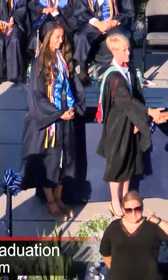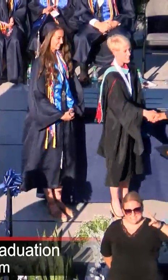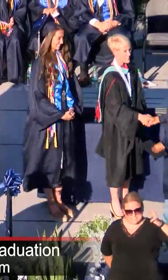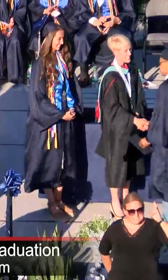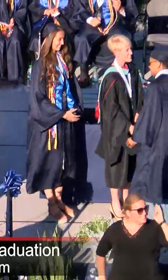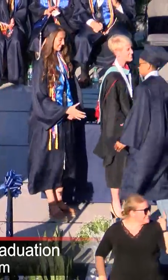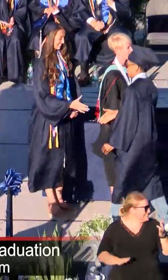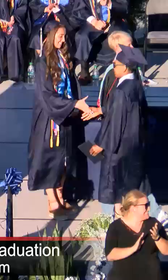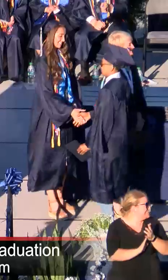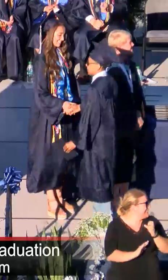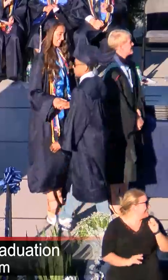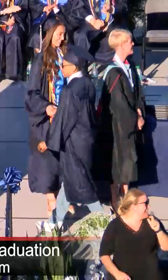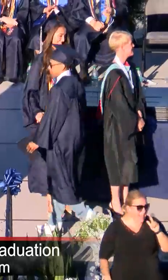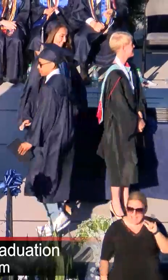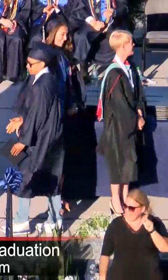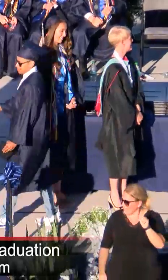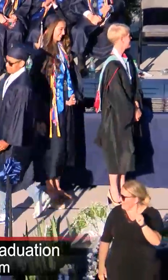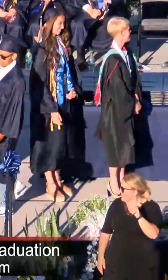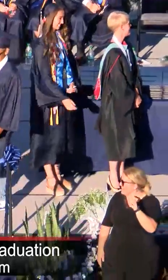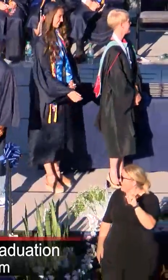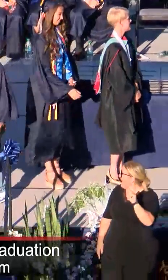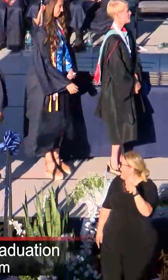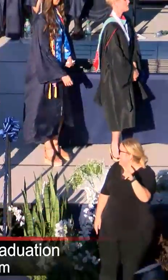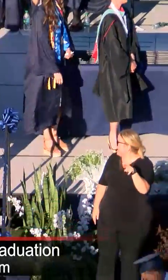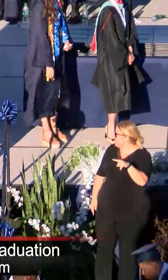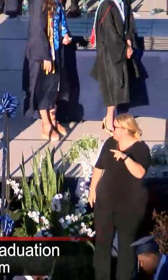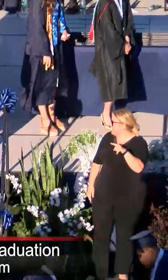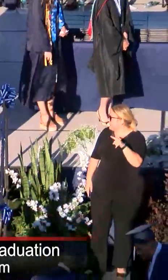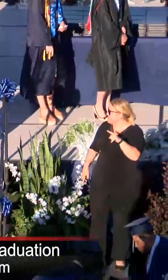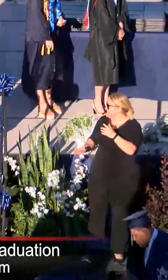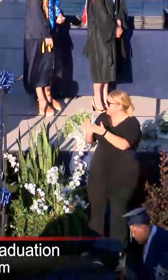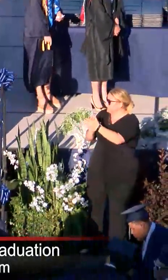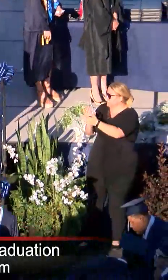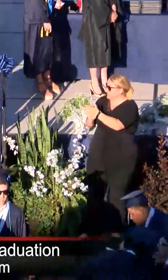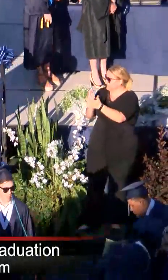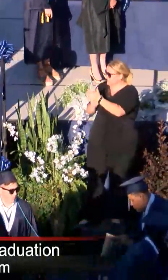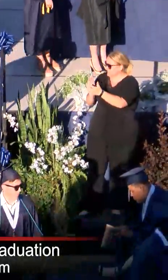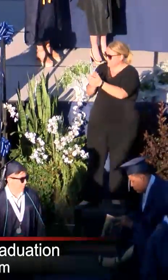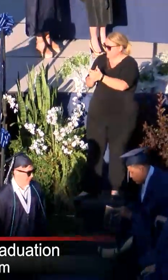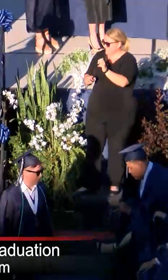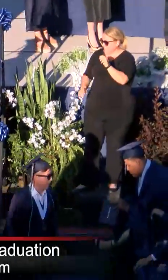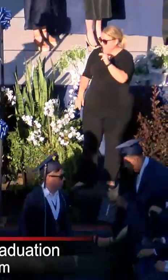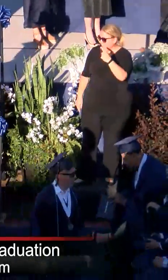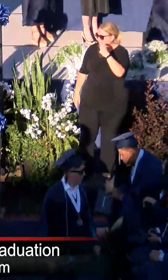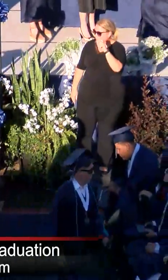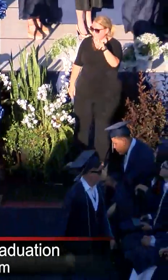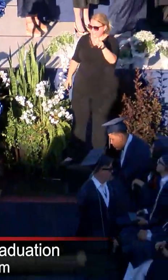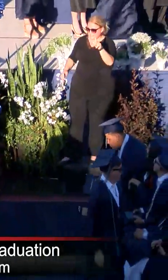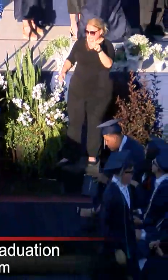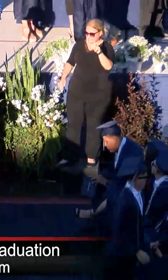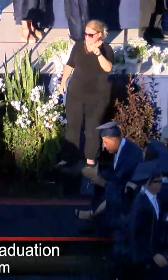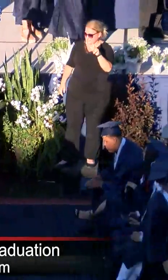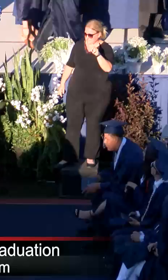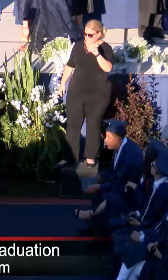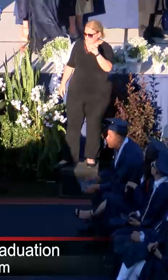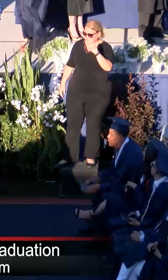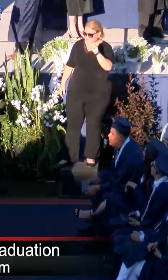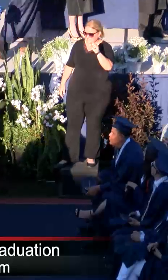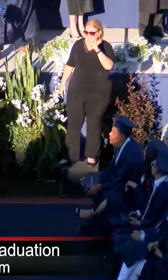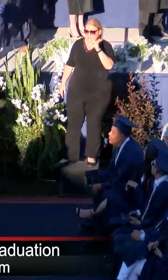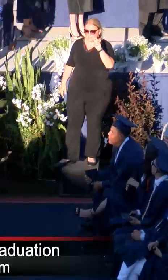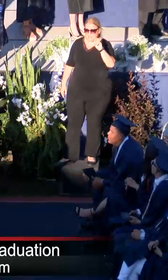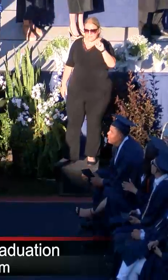Setlali Tias. Angel Isaiah Garcia. Esperanza